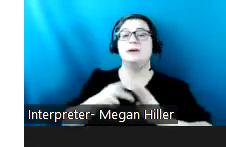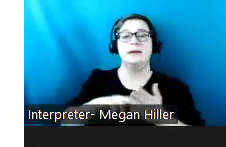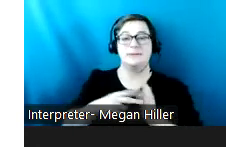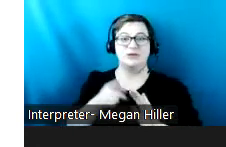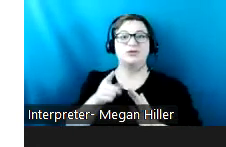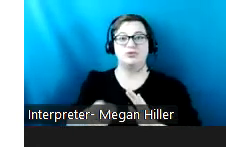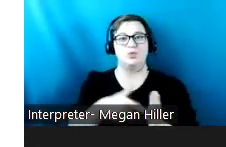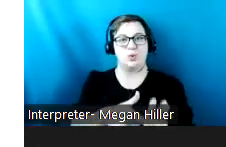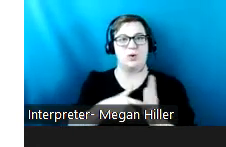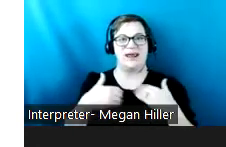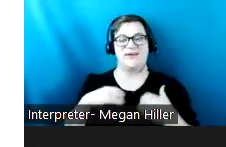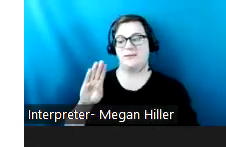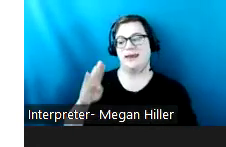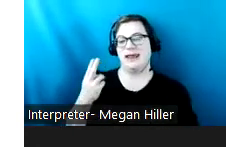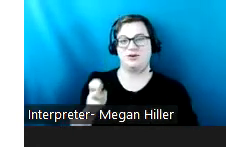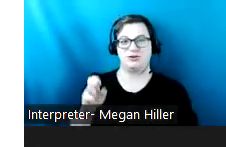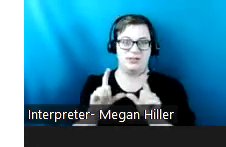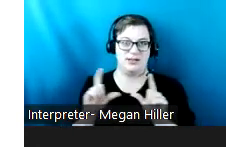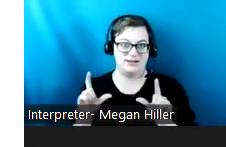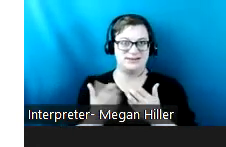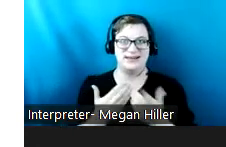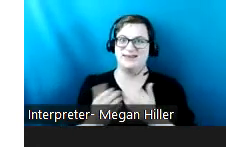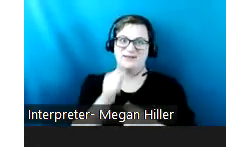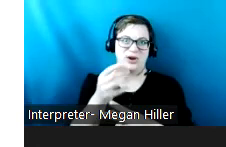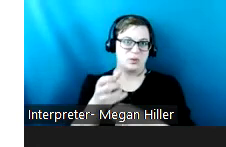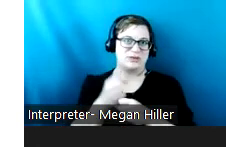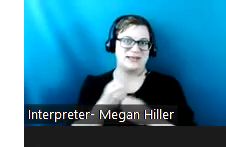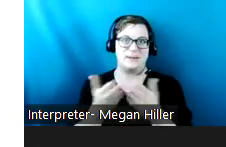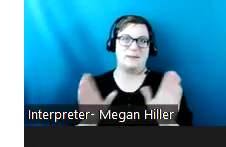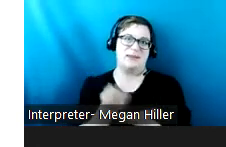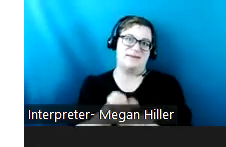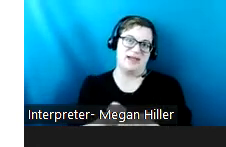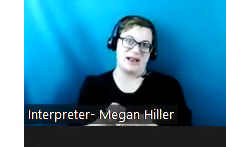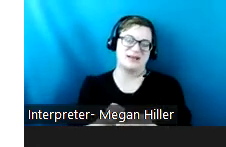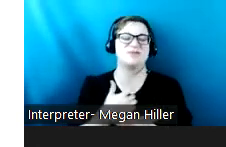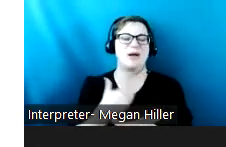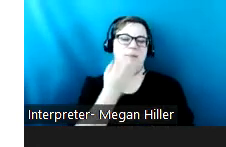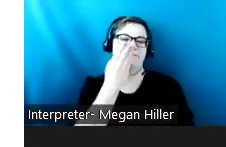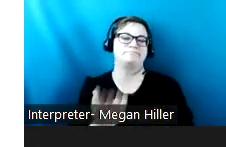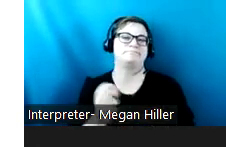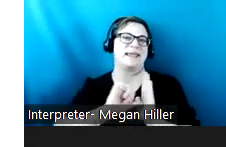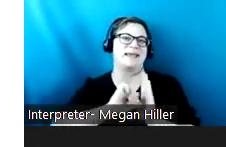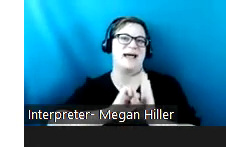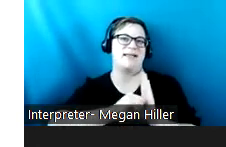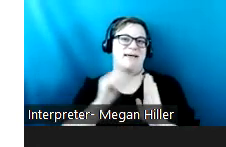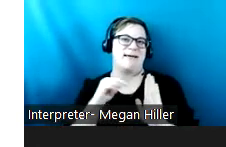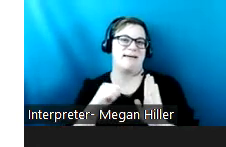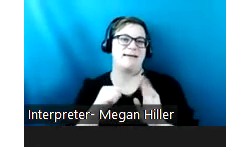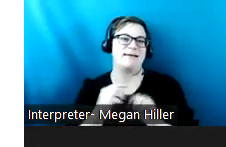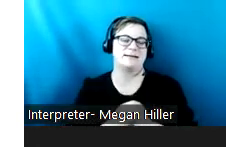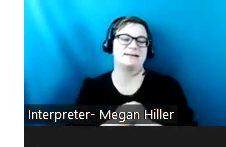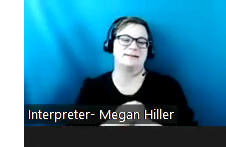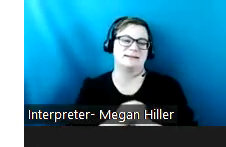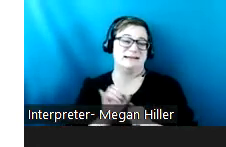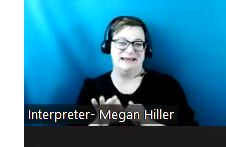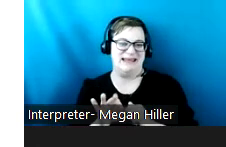to have the BHE license, even if not receiving public funds. So I just wanted to highlight that piece in case there